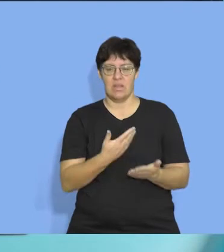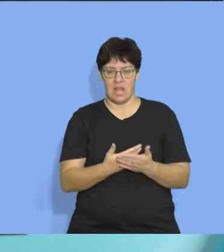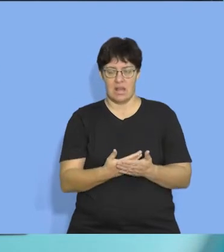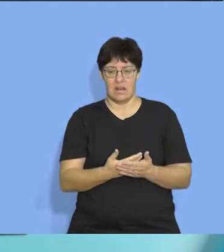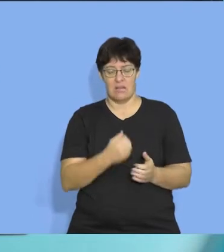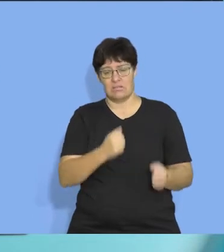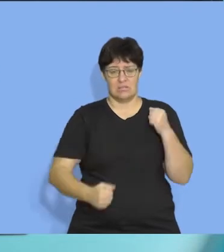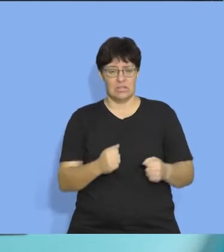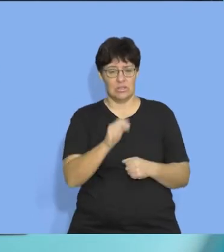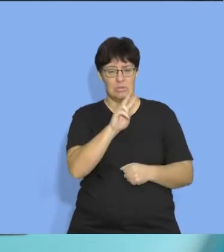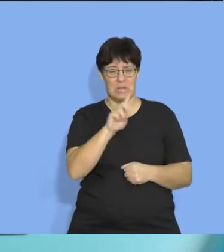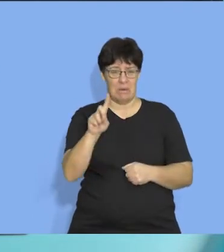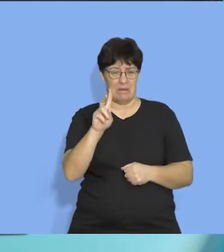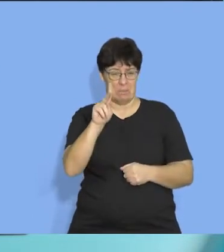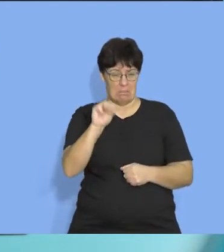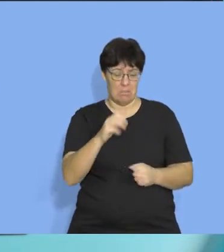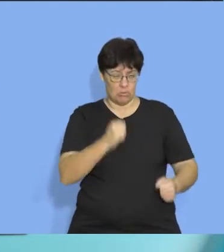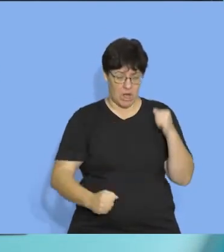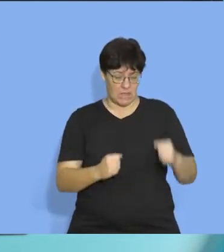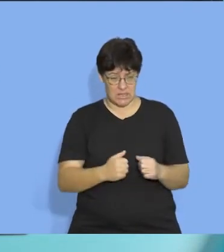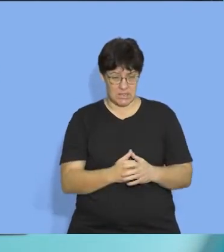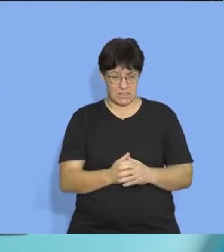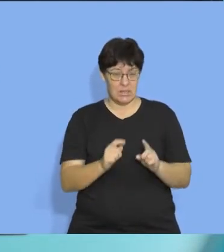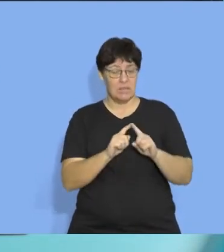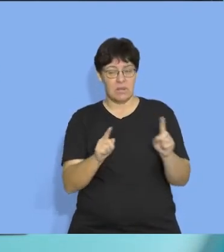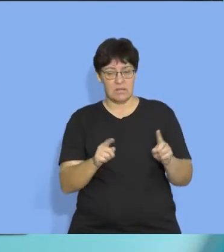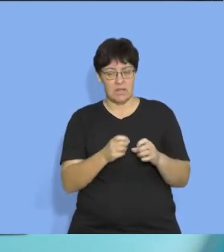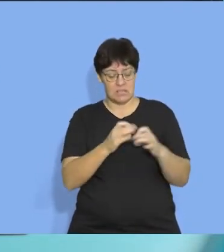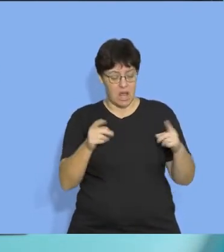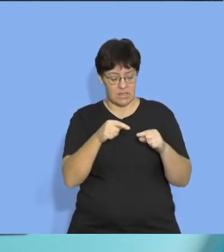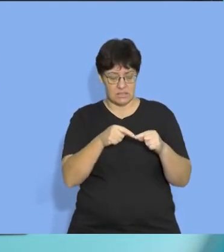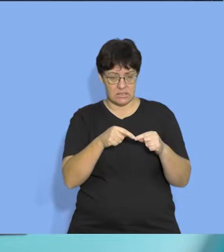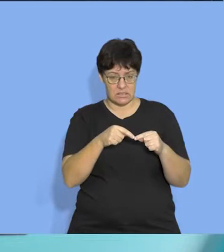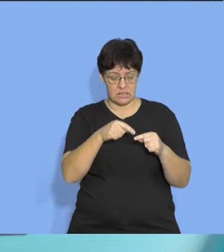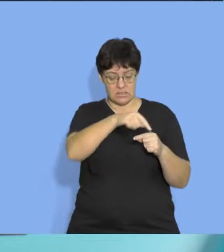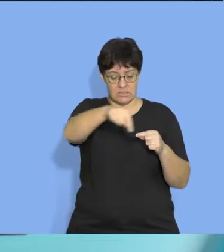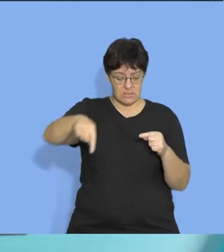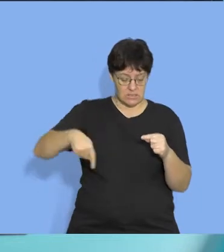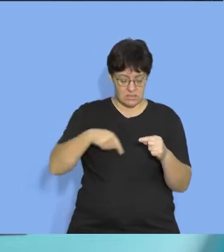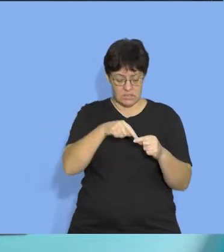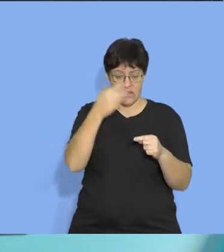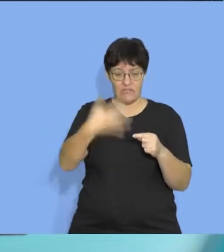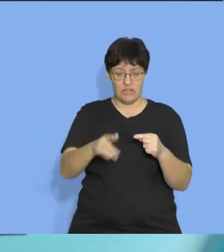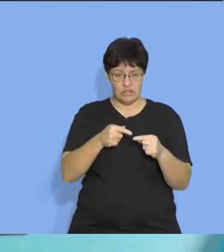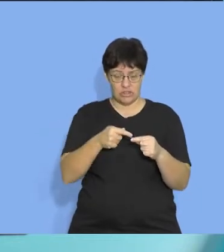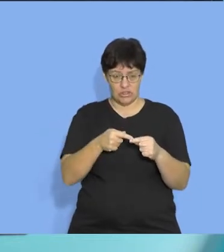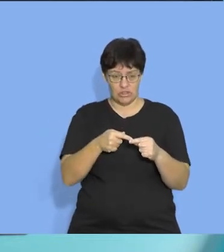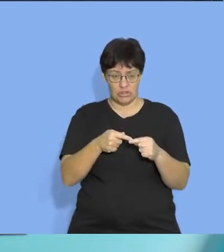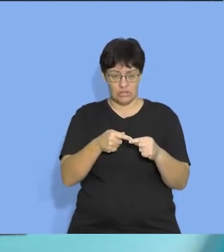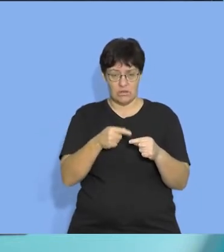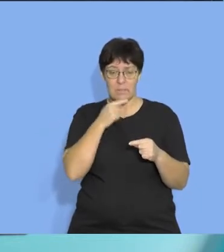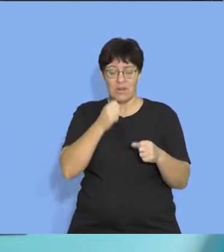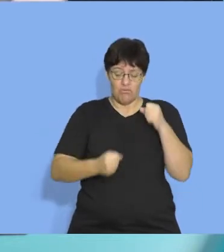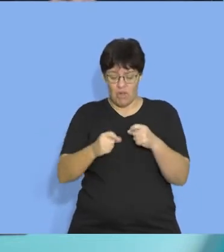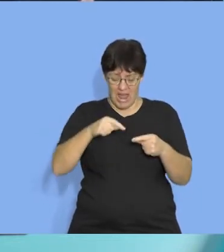half marathon, heaven forbid, 21 kilometers, but if the start line and the finish line is in the same place, you may